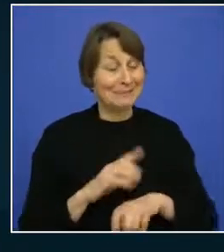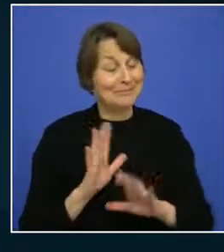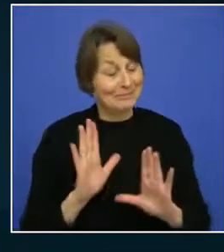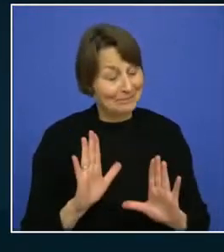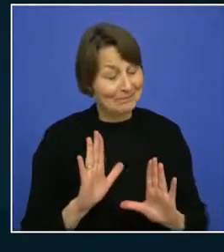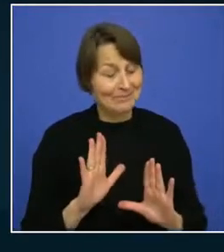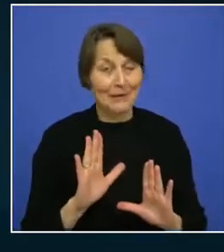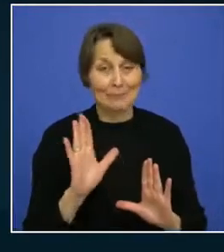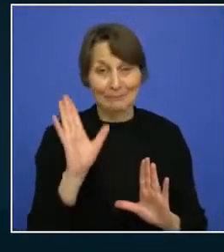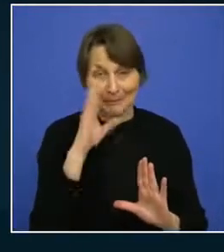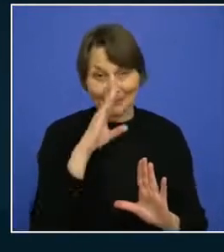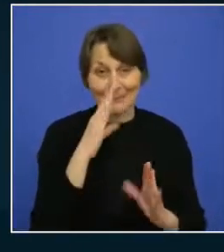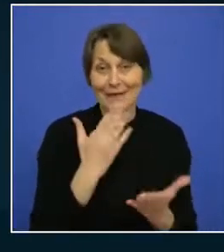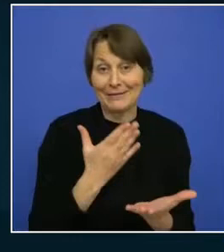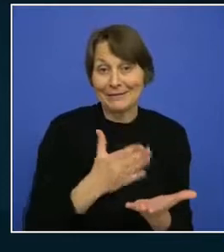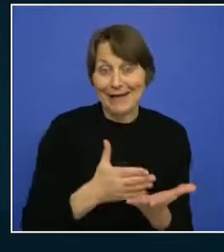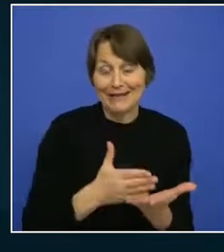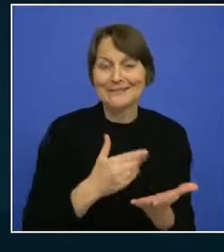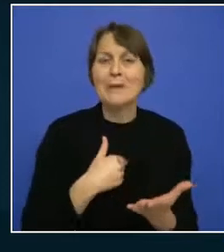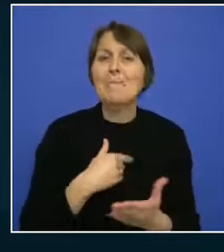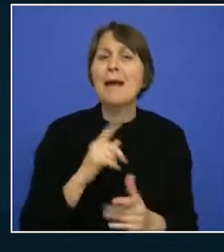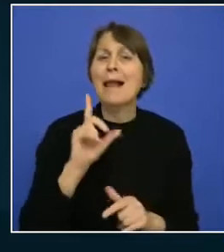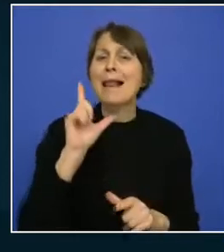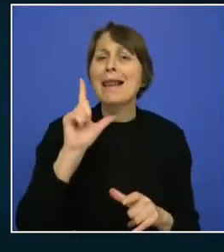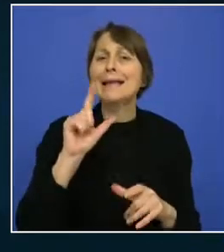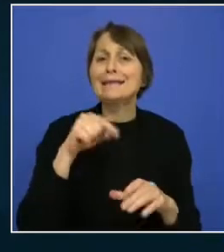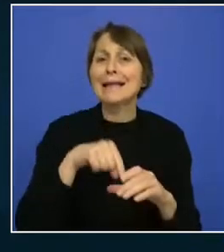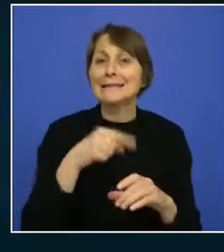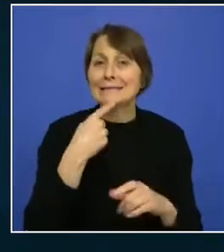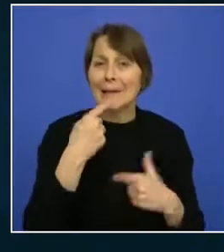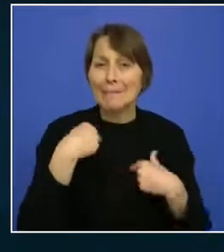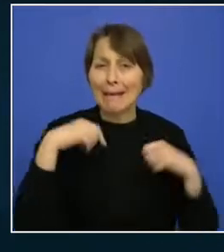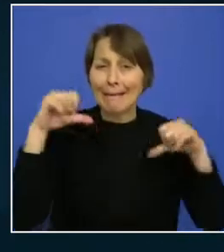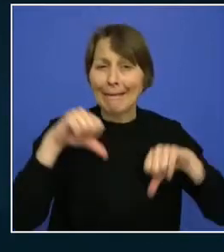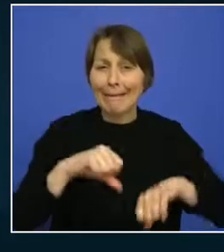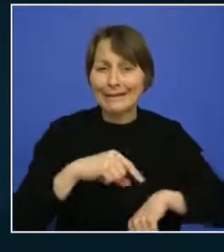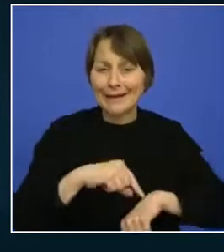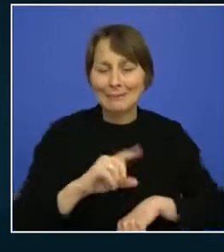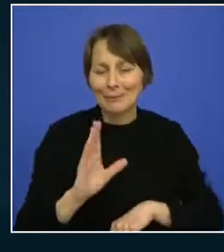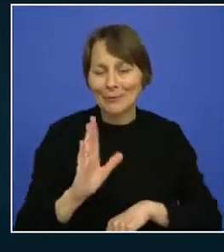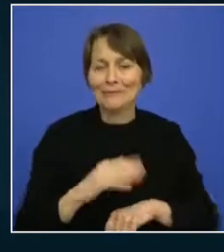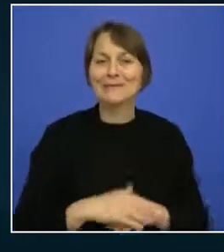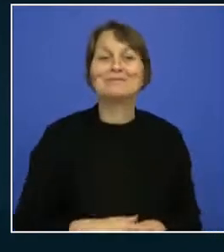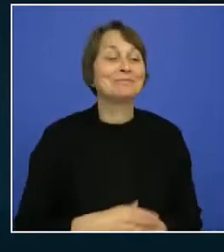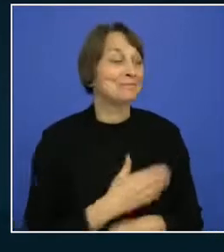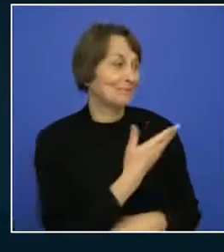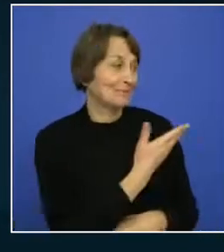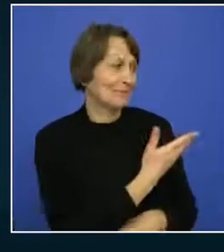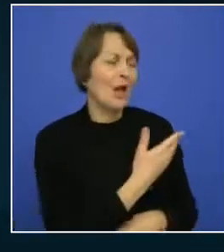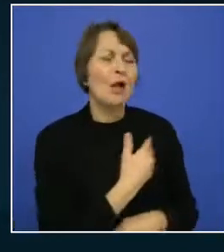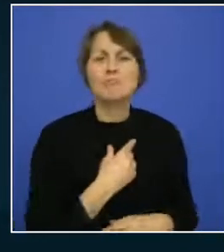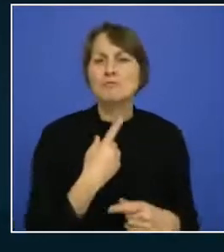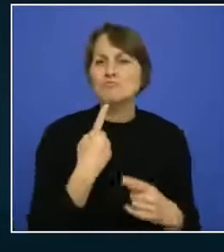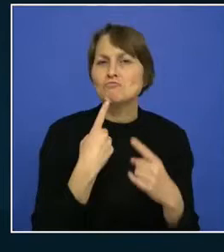on LinkedIn. I'm terrible with time. But I'm going to talk about graphs a little bit.